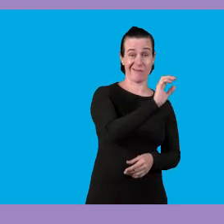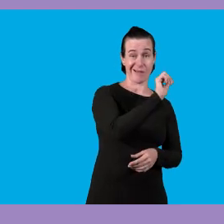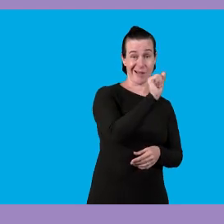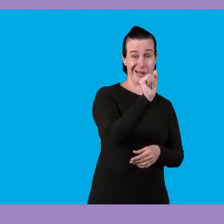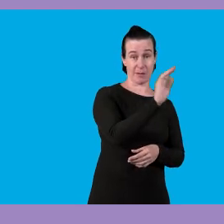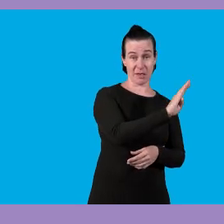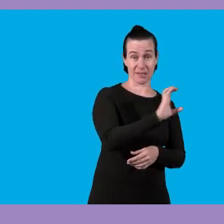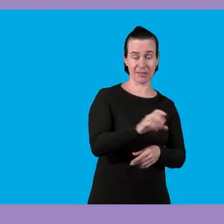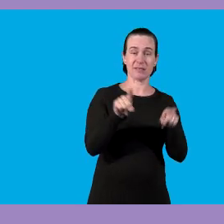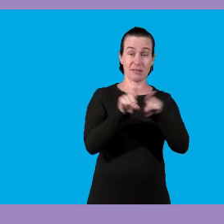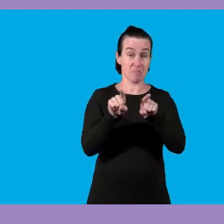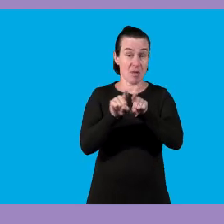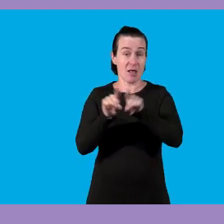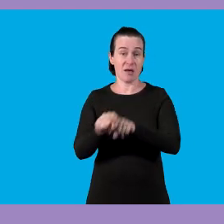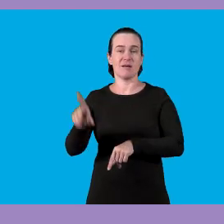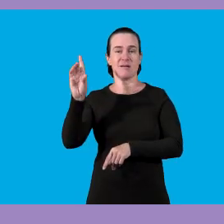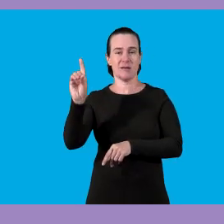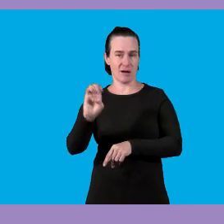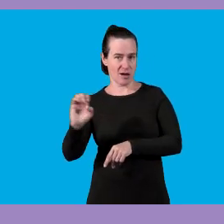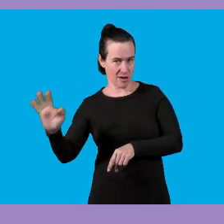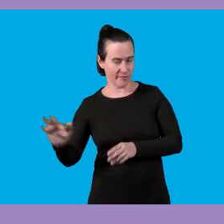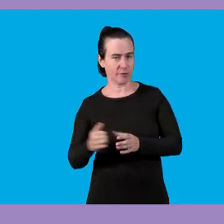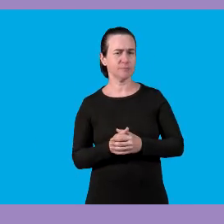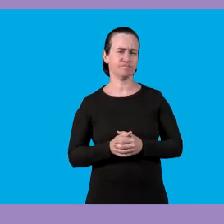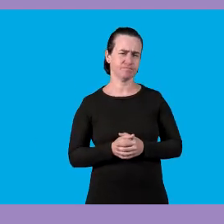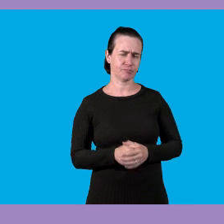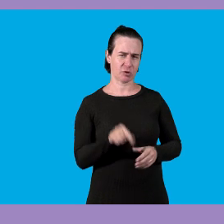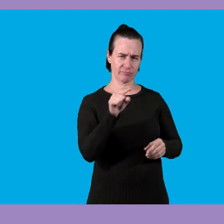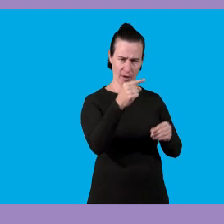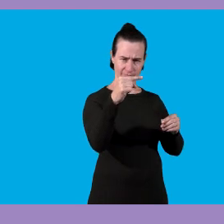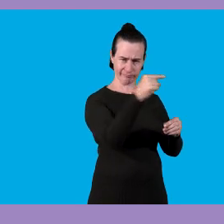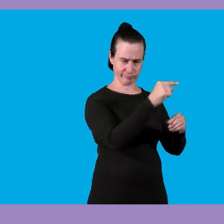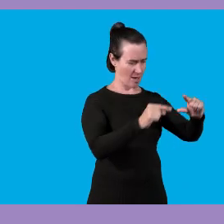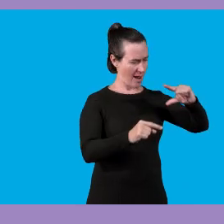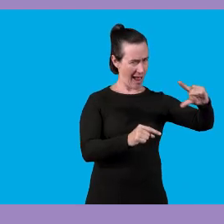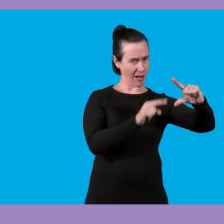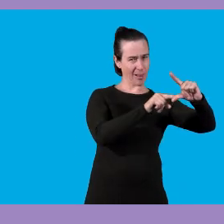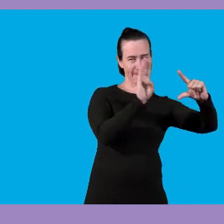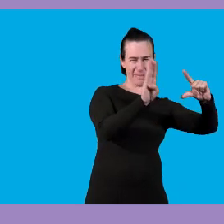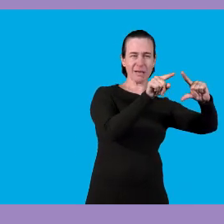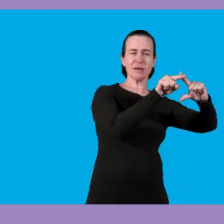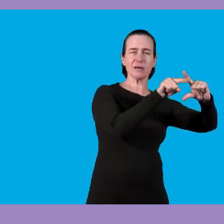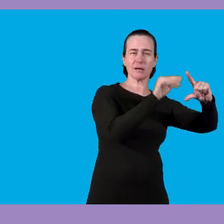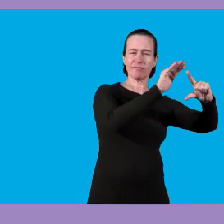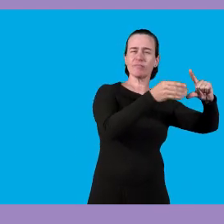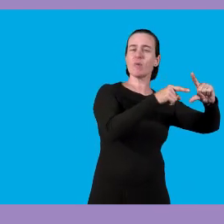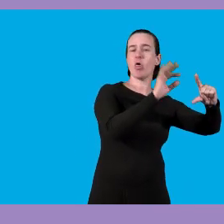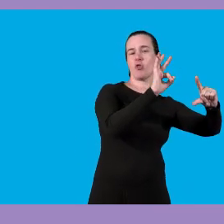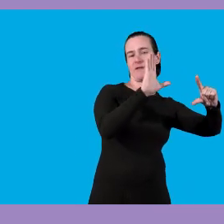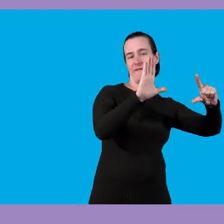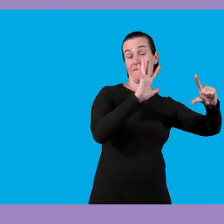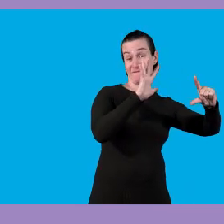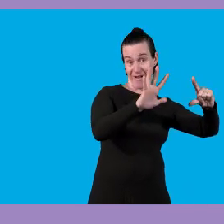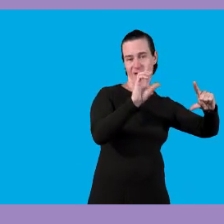triangle DEF. Let's look at what we have. We can see that there is angle B, which is 35, and angle E, which